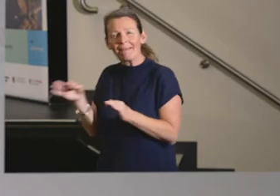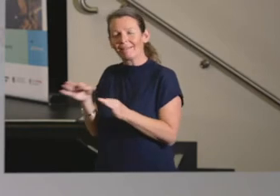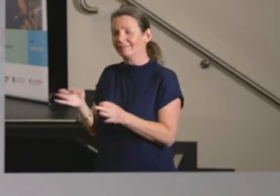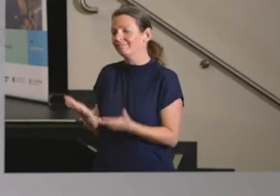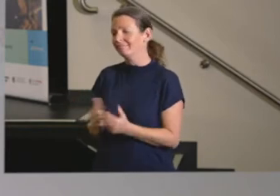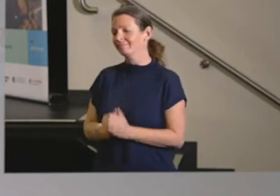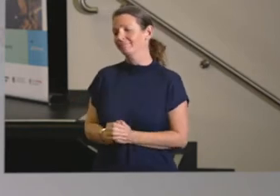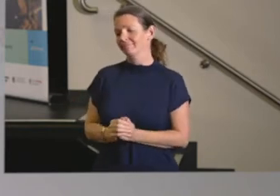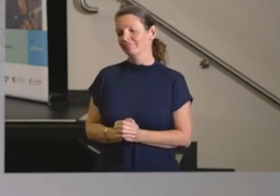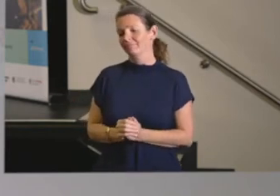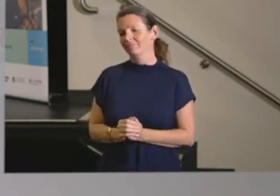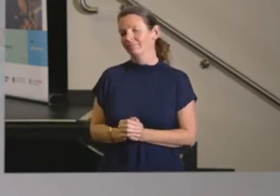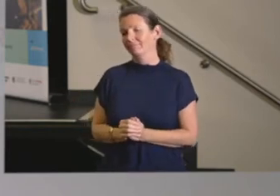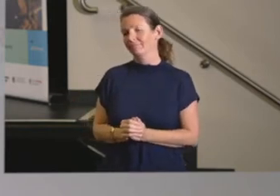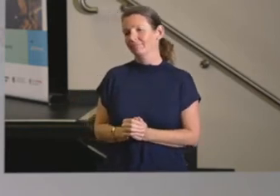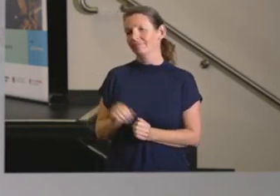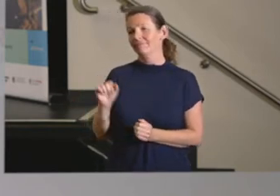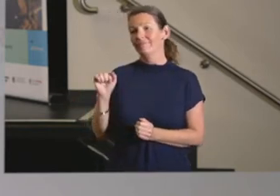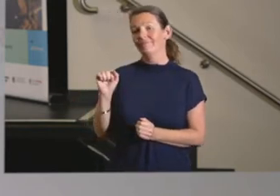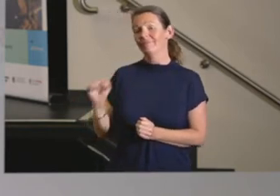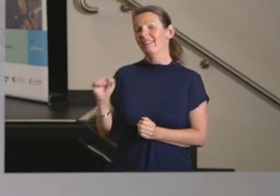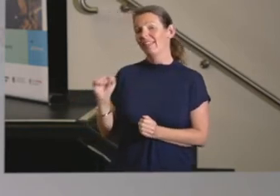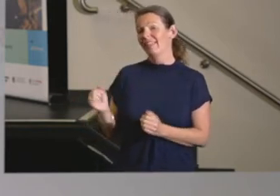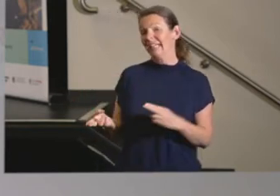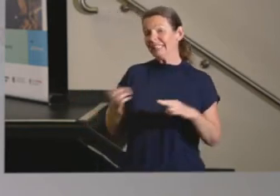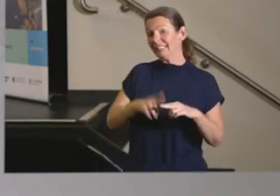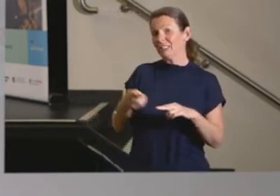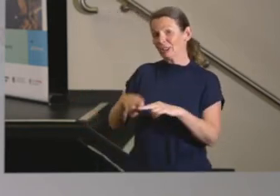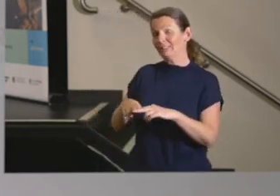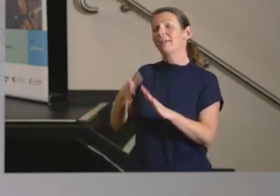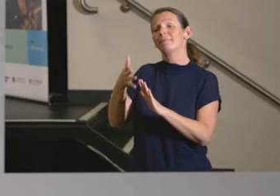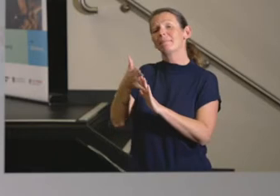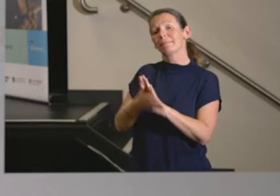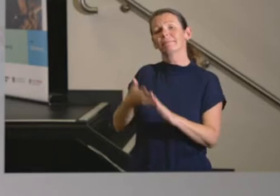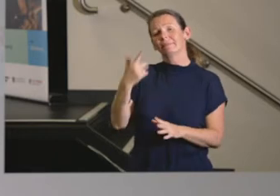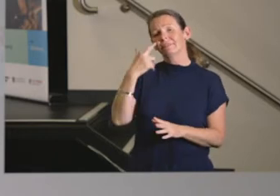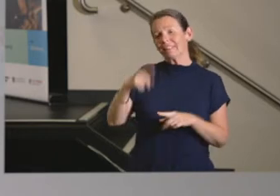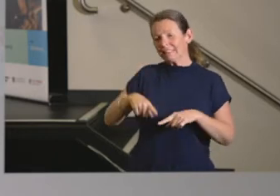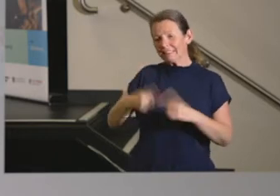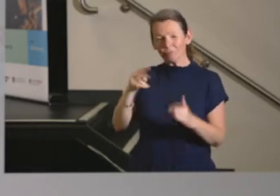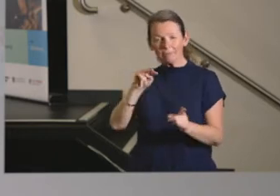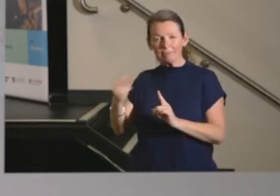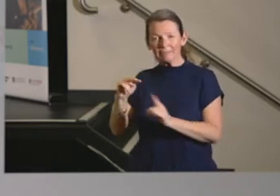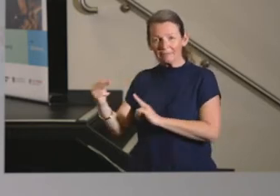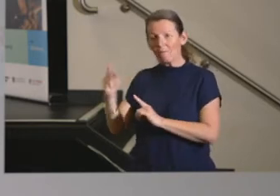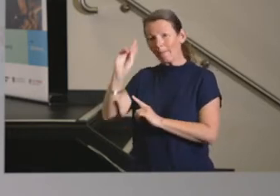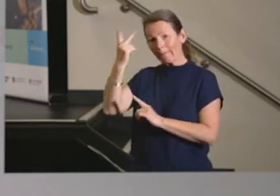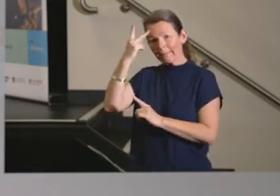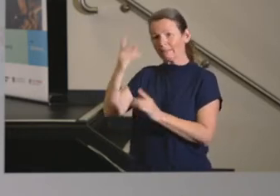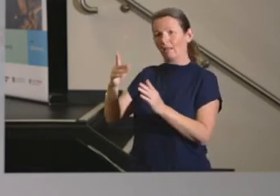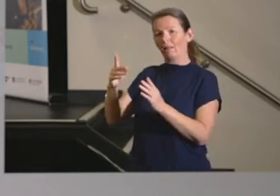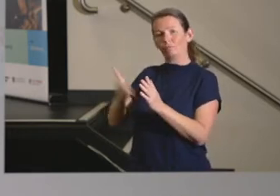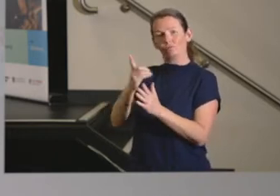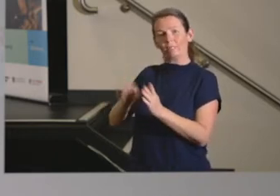So intersectionality is about identifying how different aspects of social and political discrimination